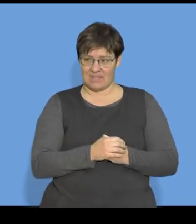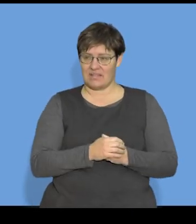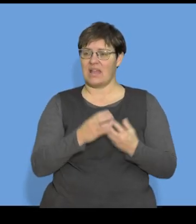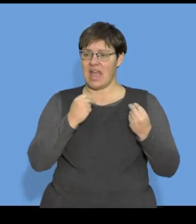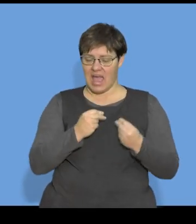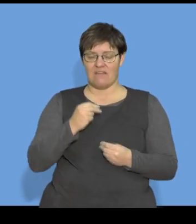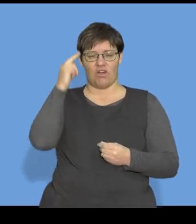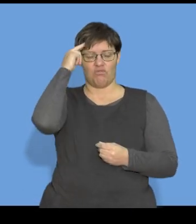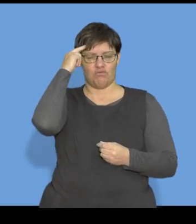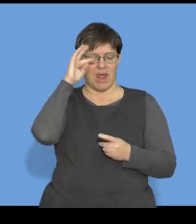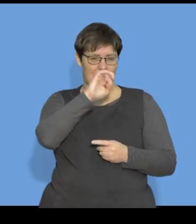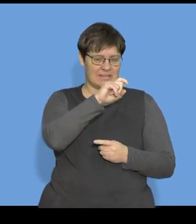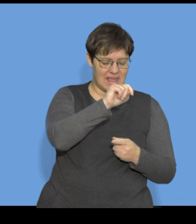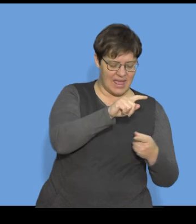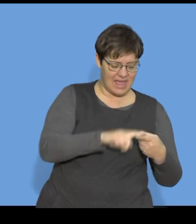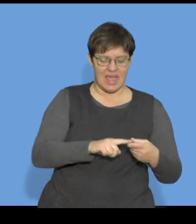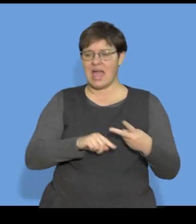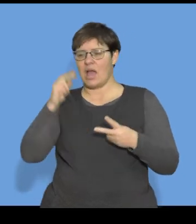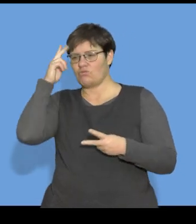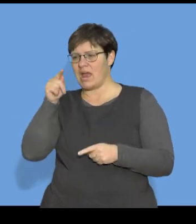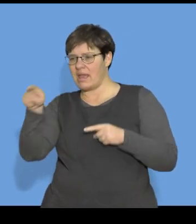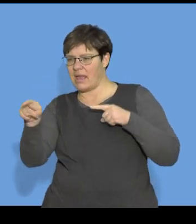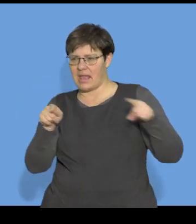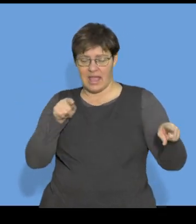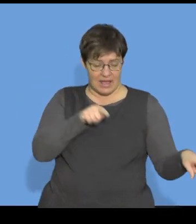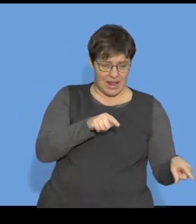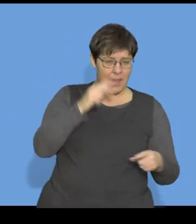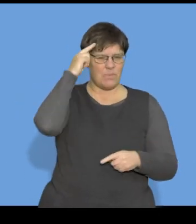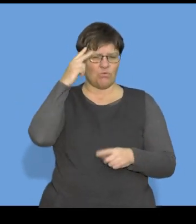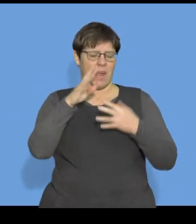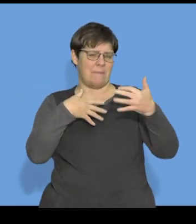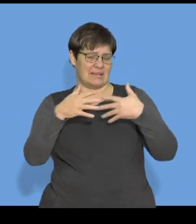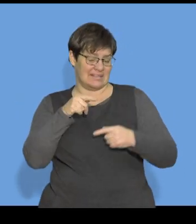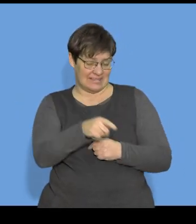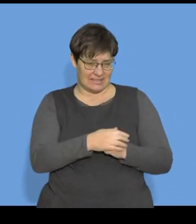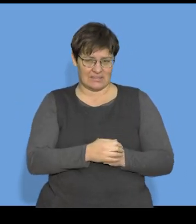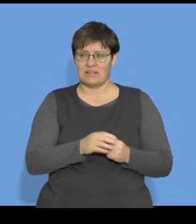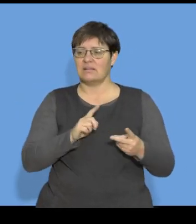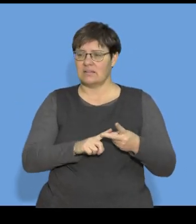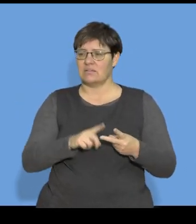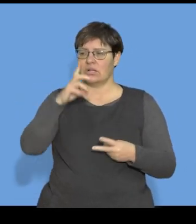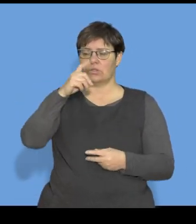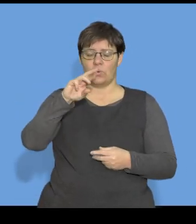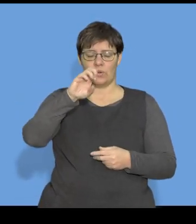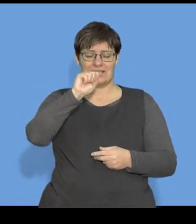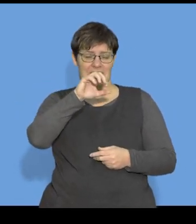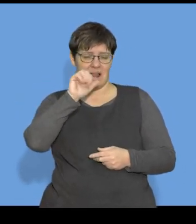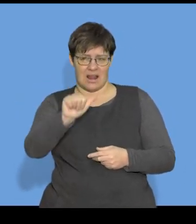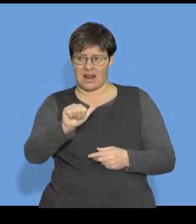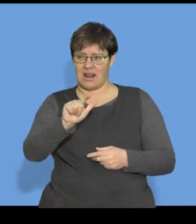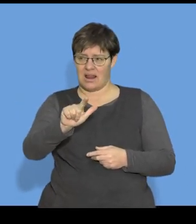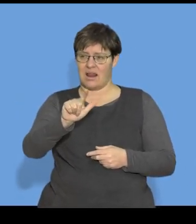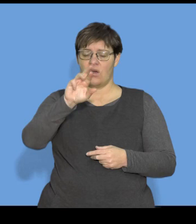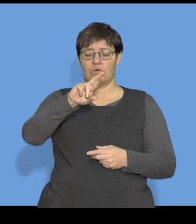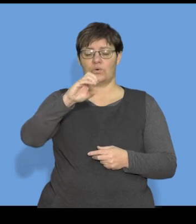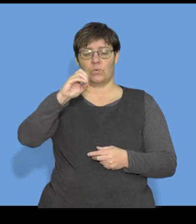matter here, and the gray matter here, and the gray matter here. And we've got the dorsal root. This is the root that